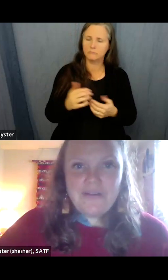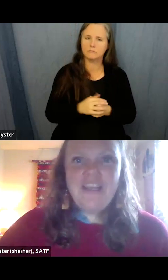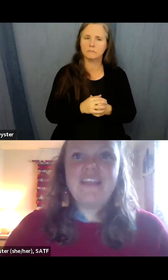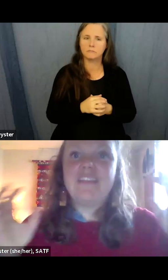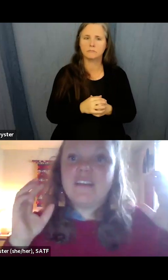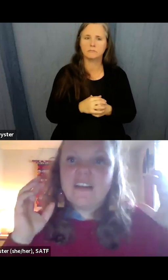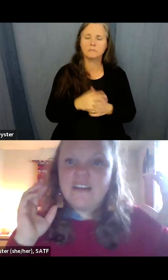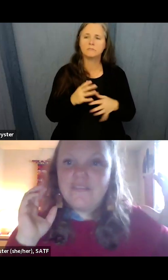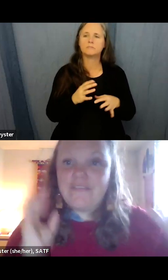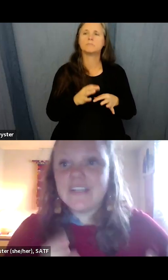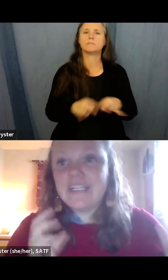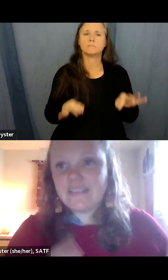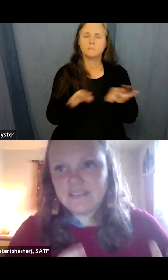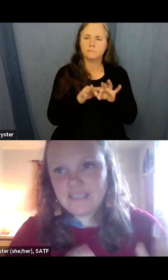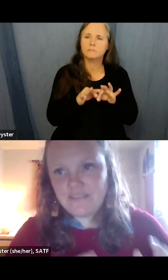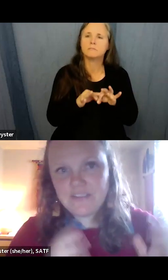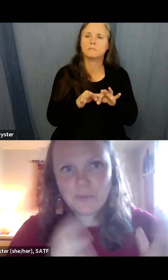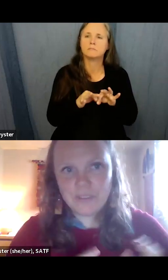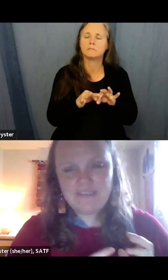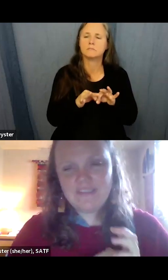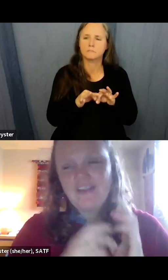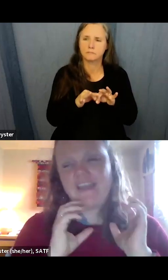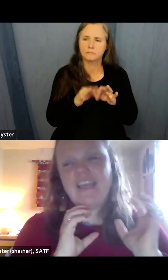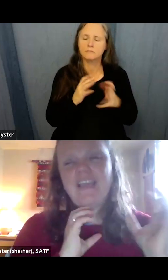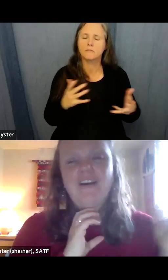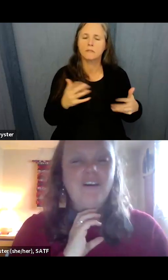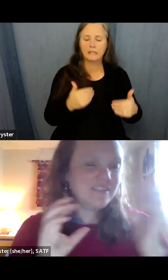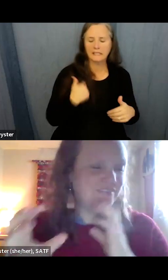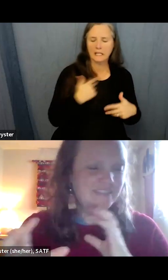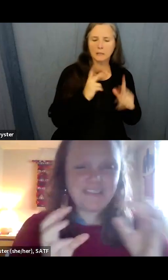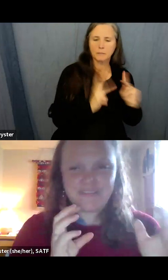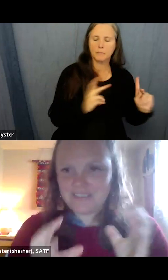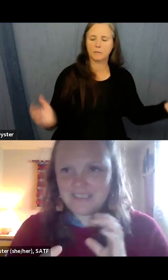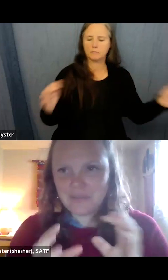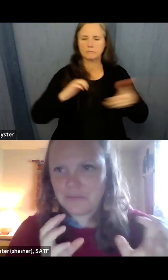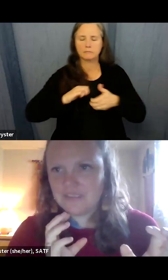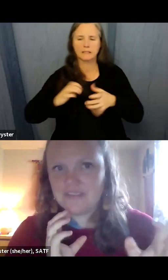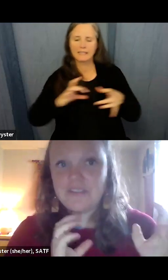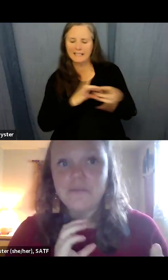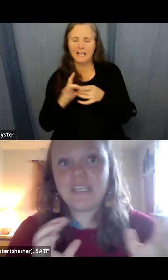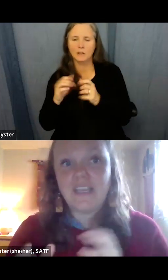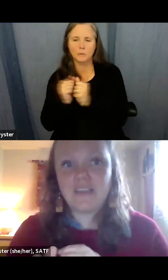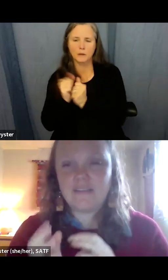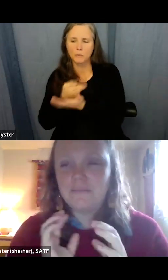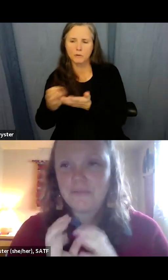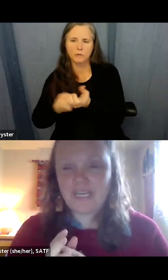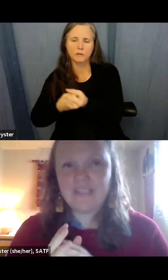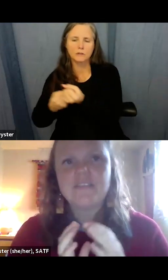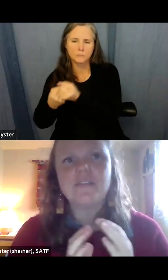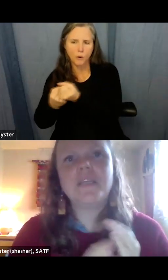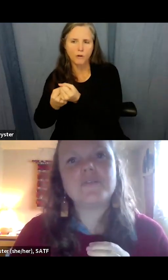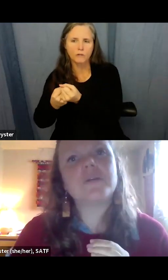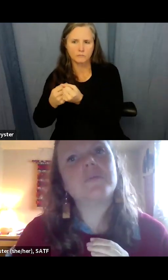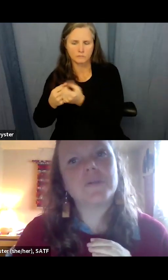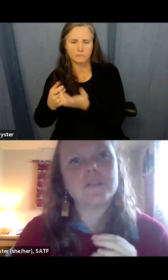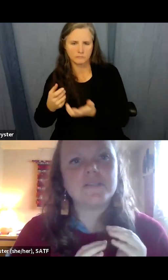note, though, that there are very clear safe supports that all of these different stakeholders do and can provide.